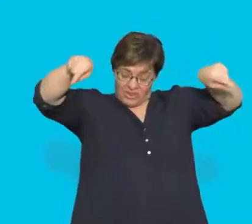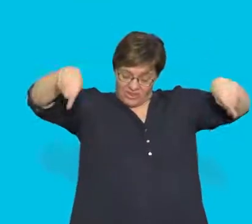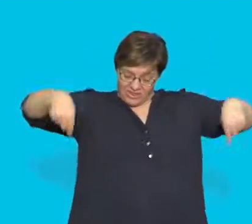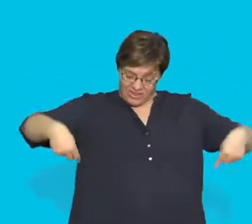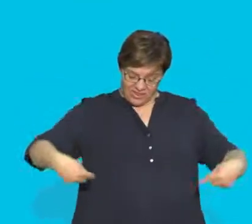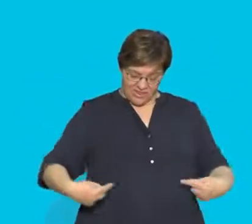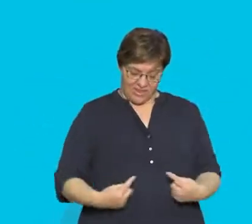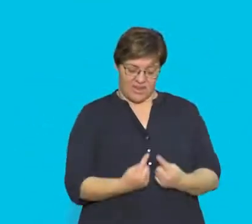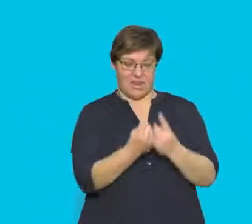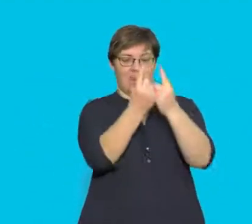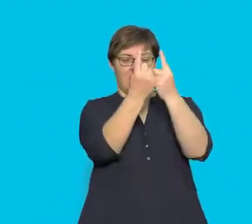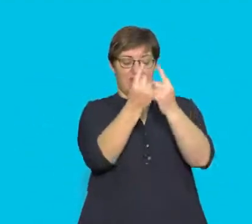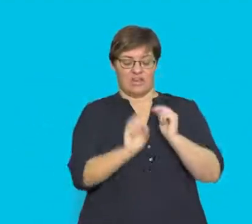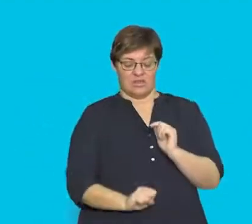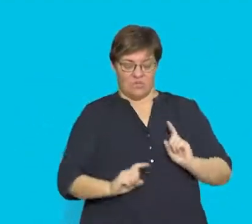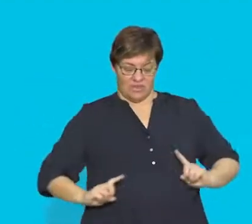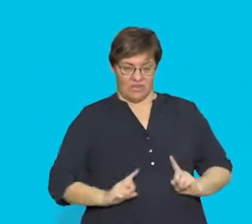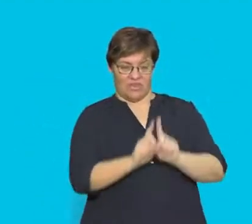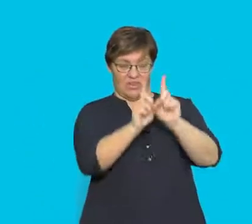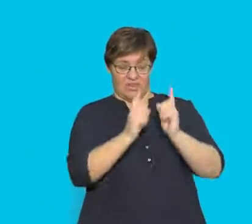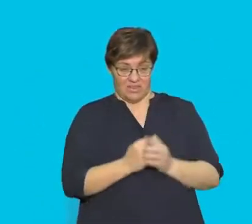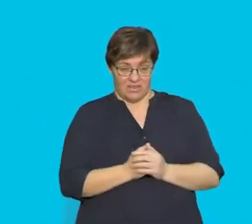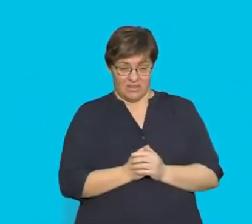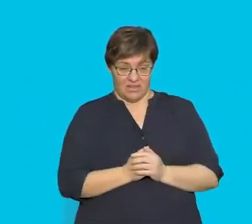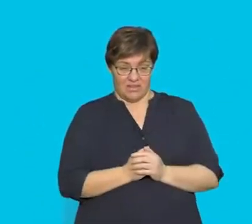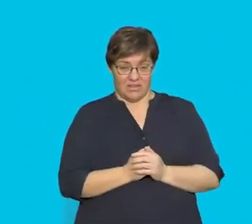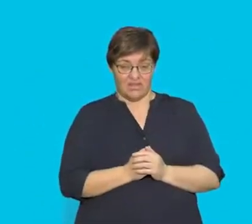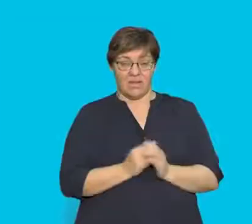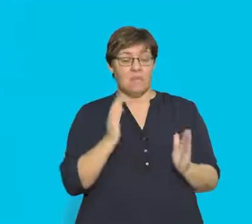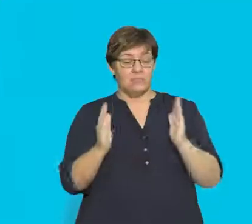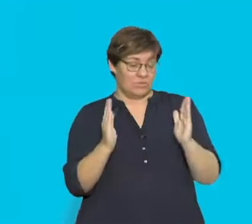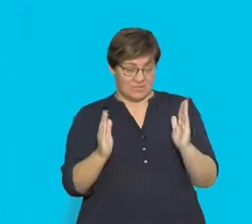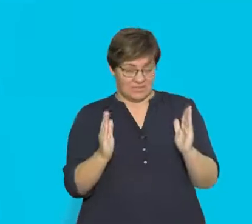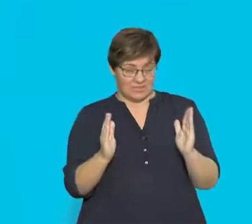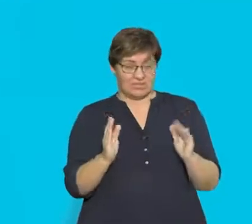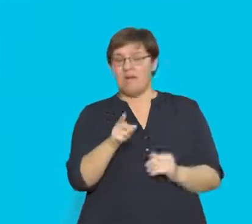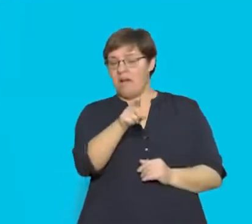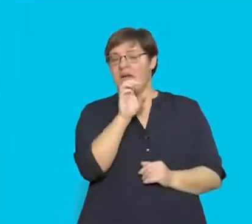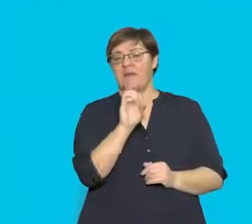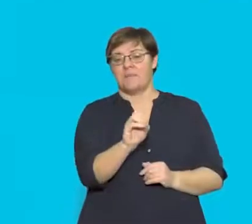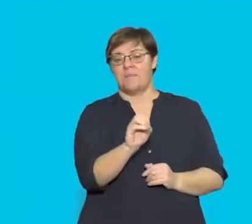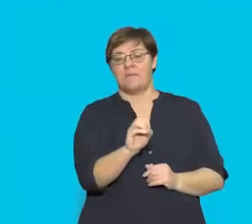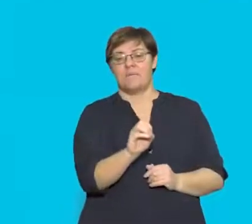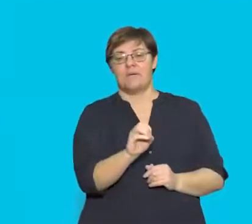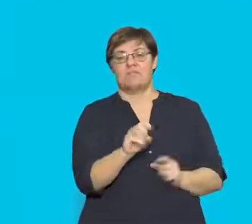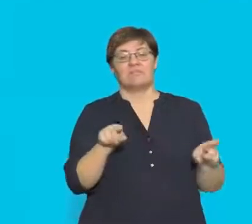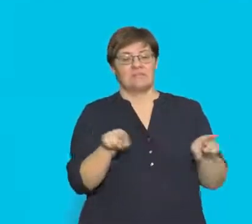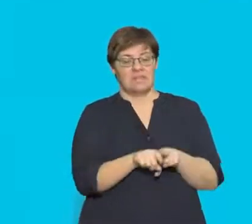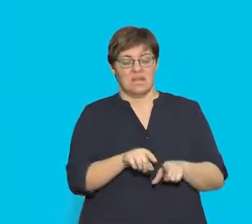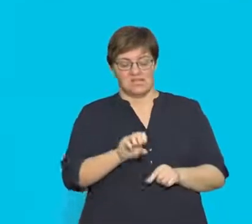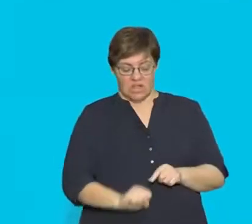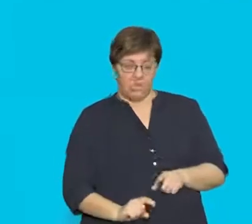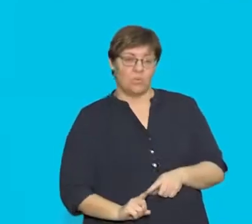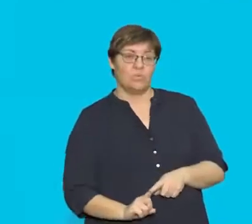the electromagnet, and they're coming in at the south. On the inside, between the wires, we see that they are running